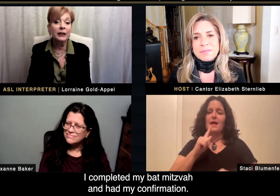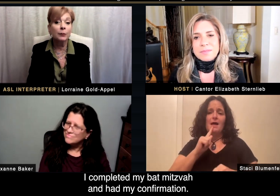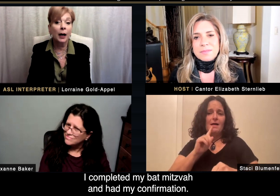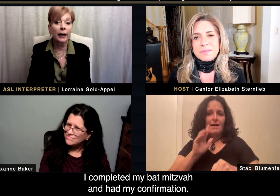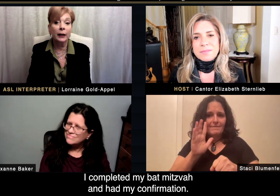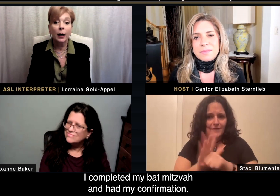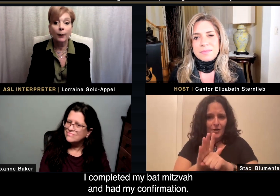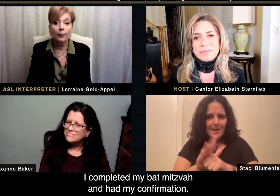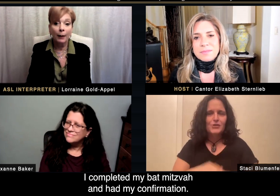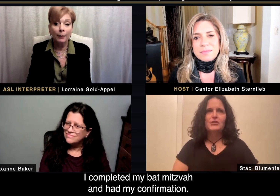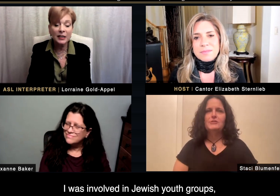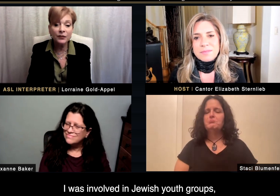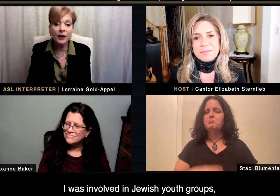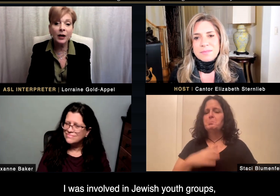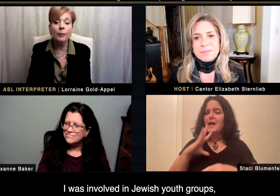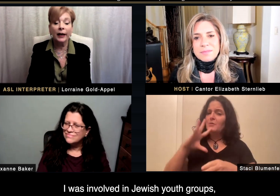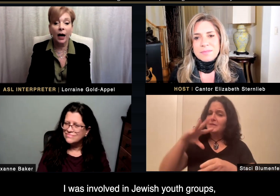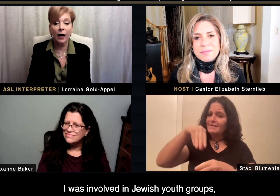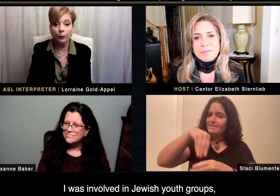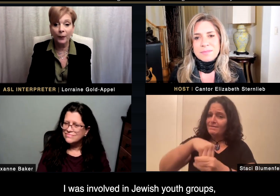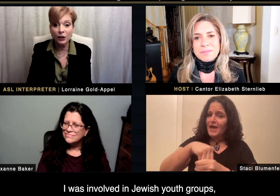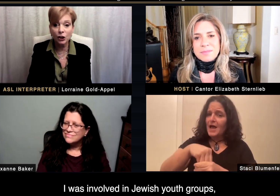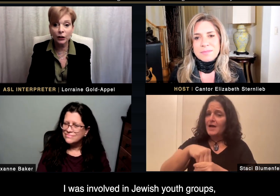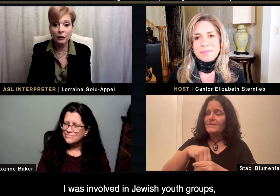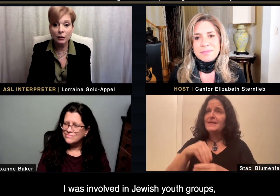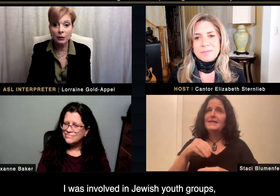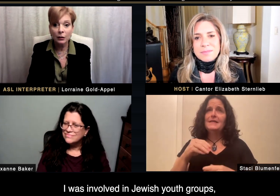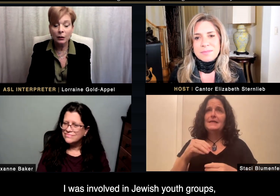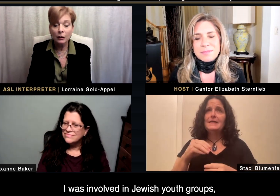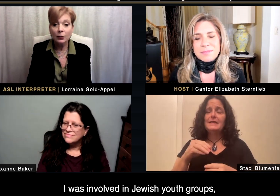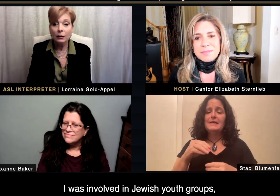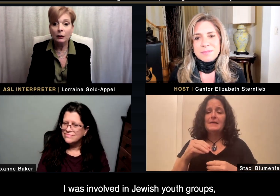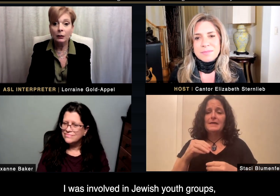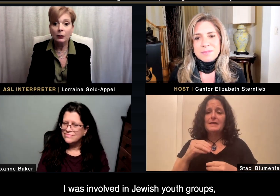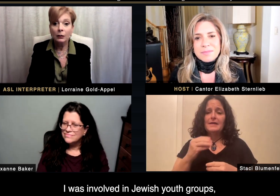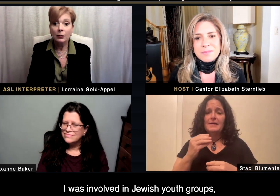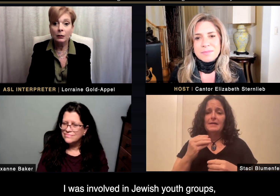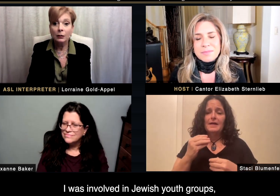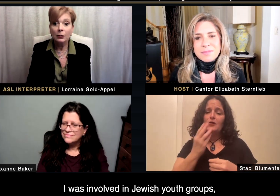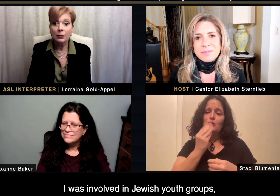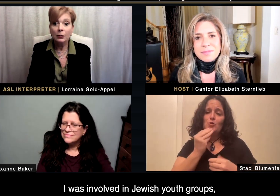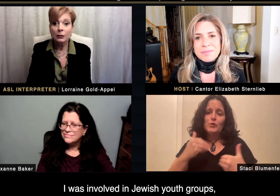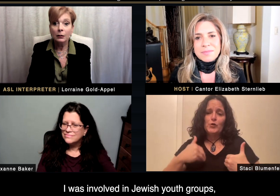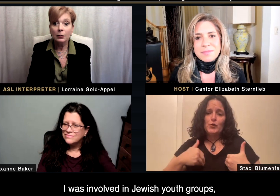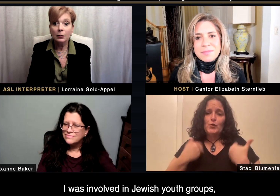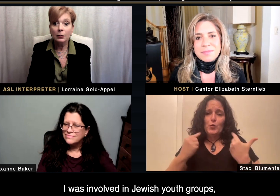I completed my bat mitzvah, my confirmation.